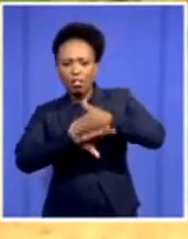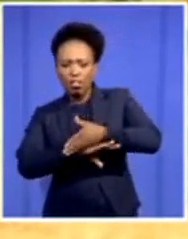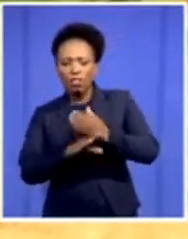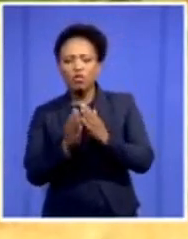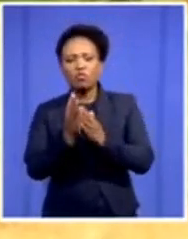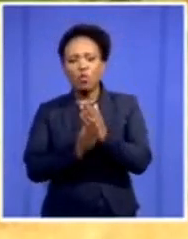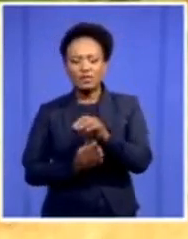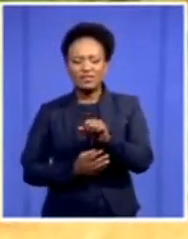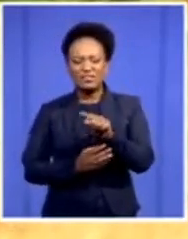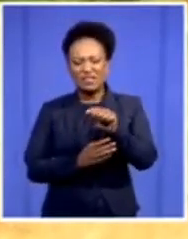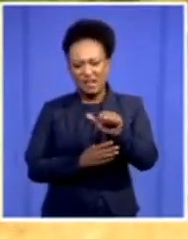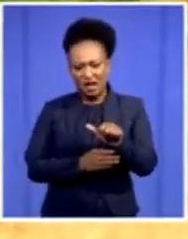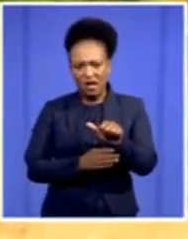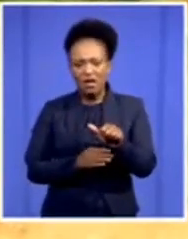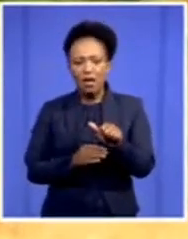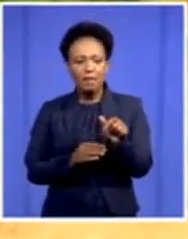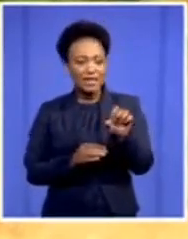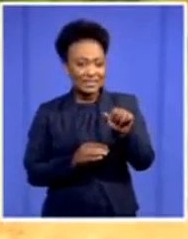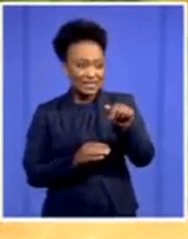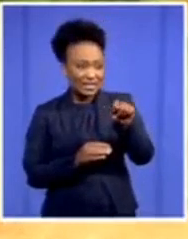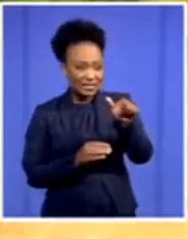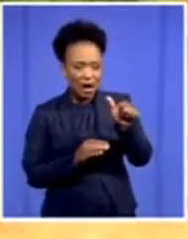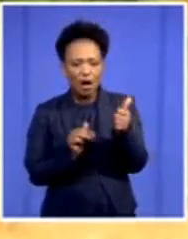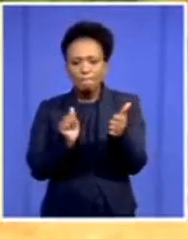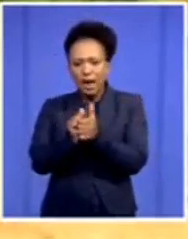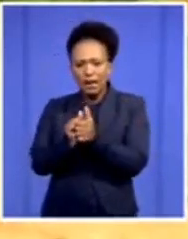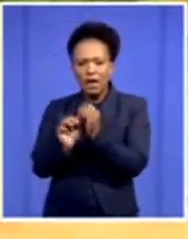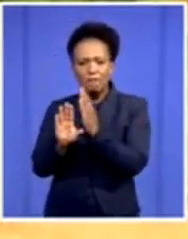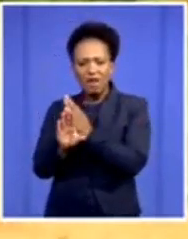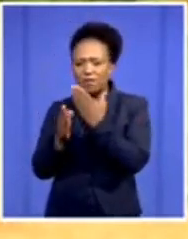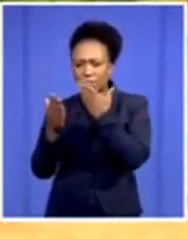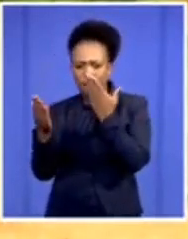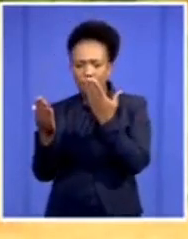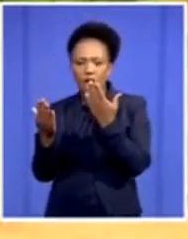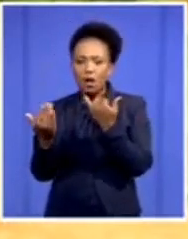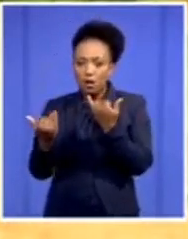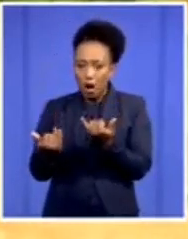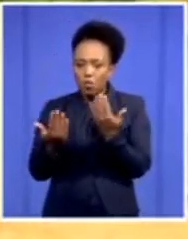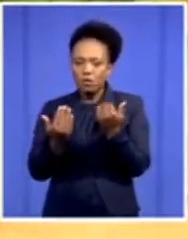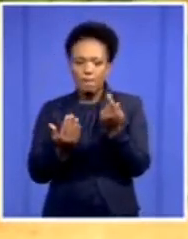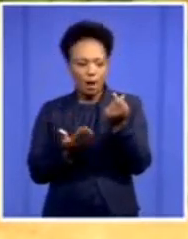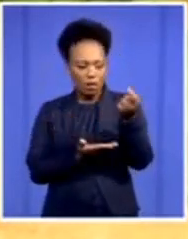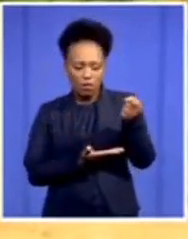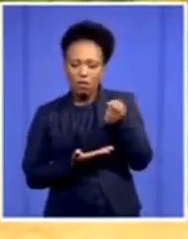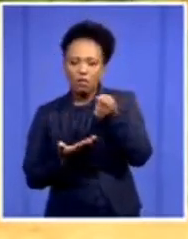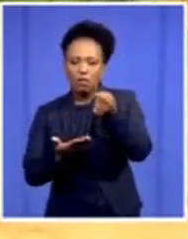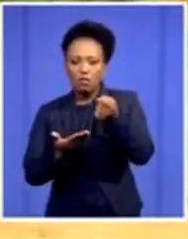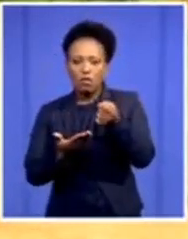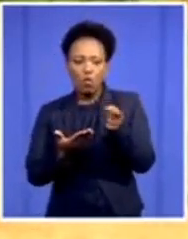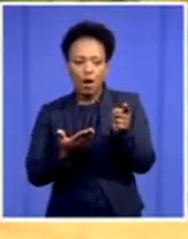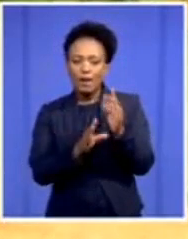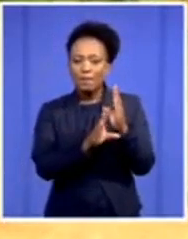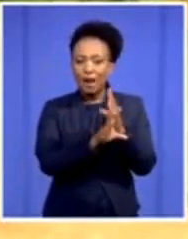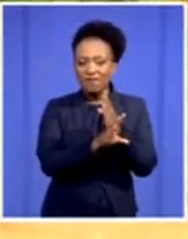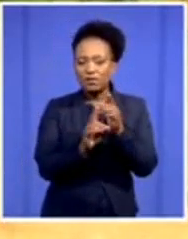private sector. We expect government to put some money to make sure that they can enable partnership with the private sector. We're also